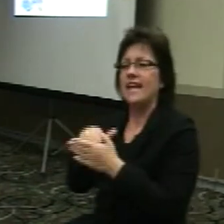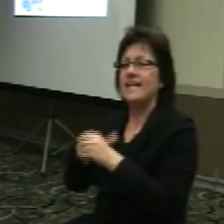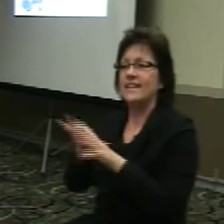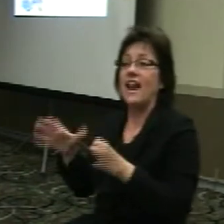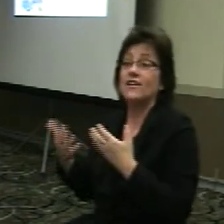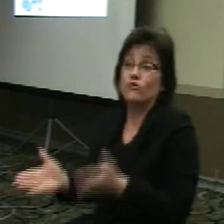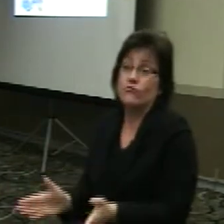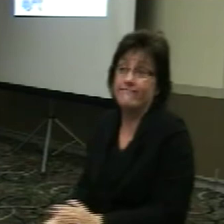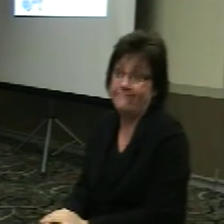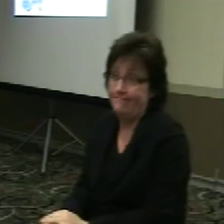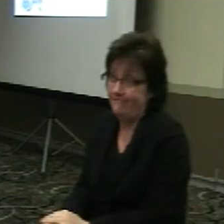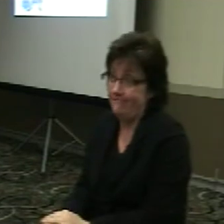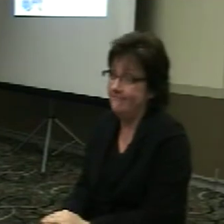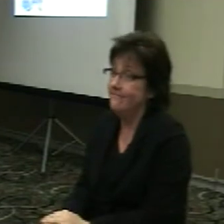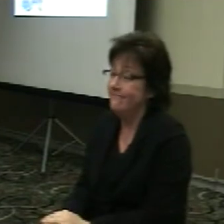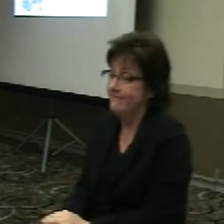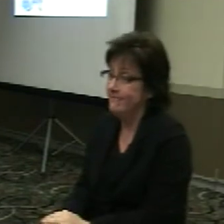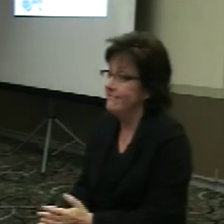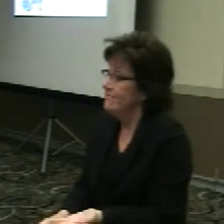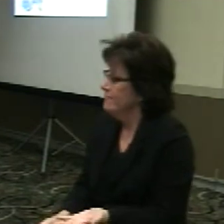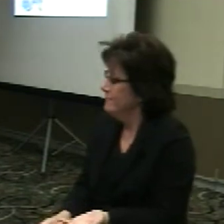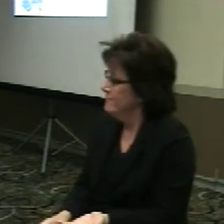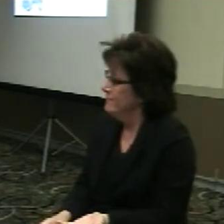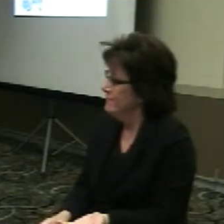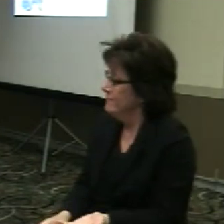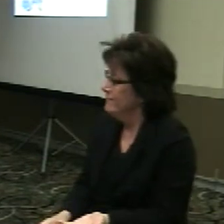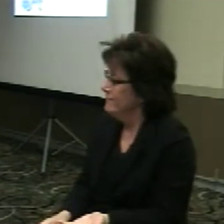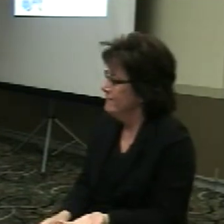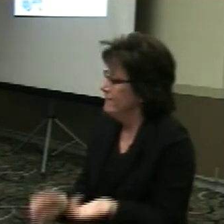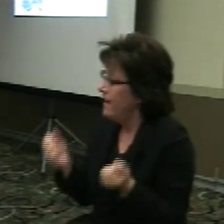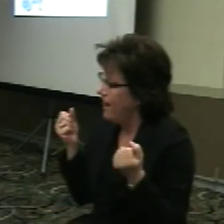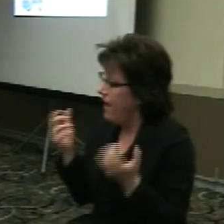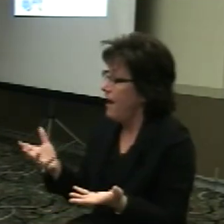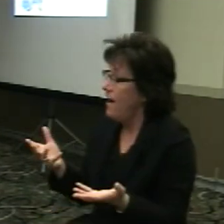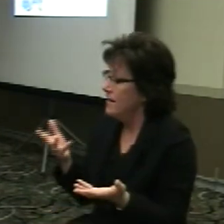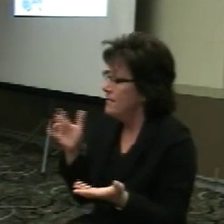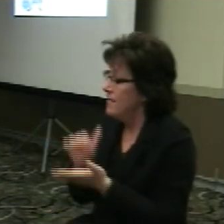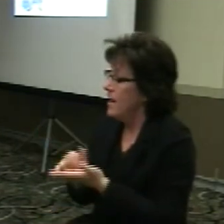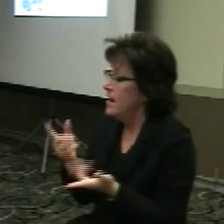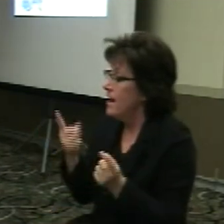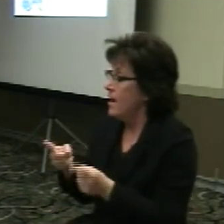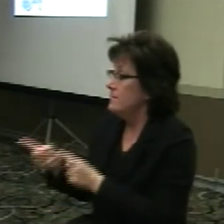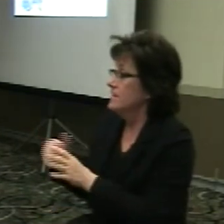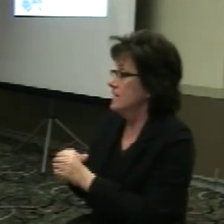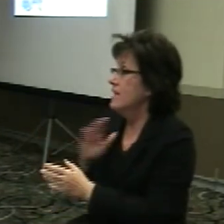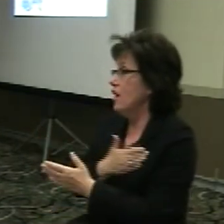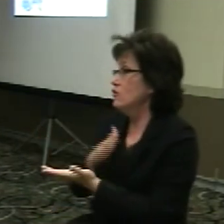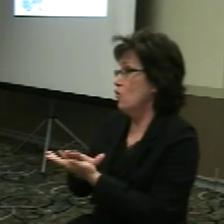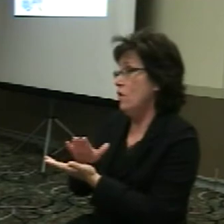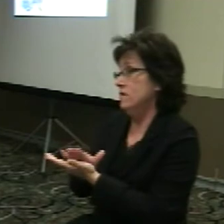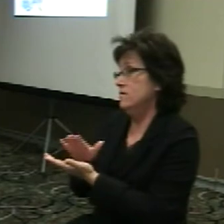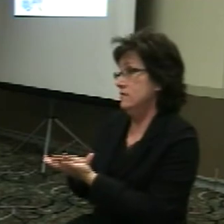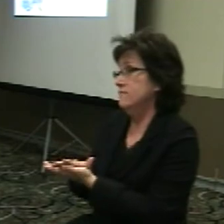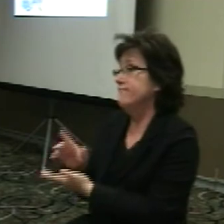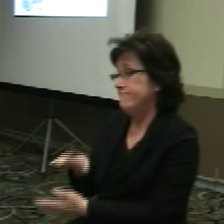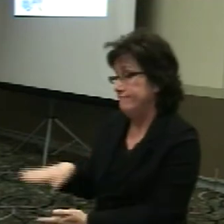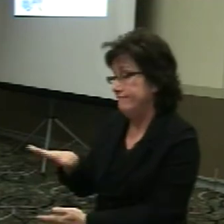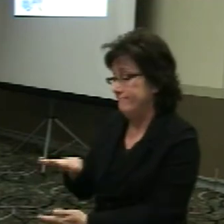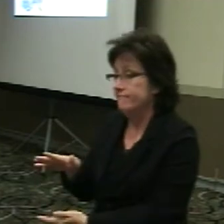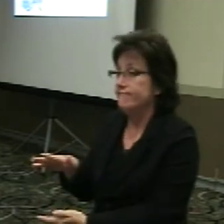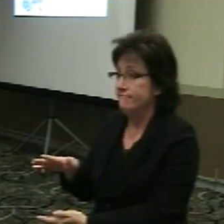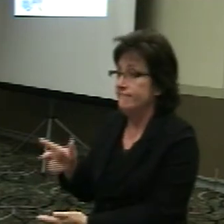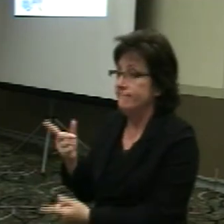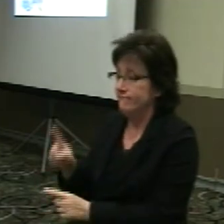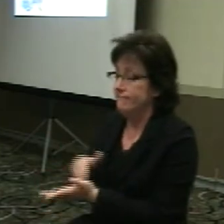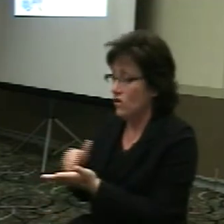classroom. Right? A lot of that happens in our schools. A lot. Now, part of